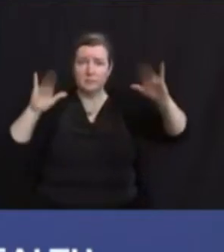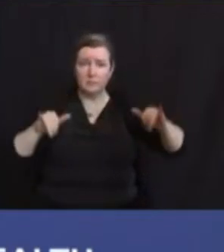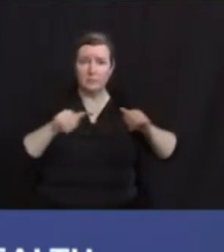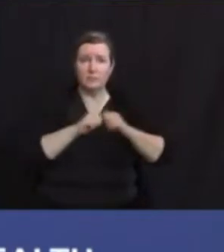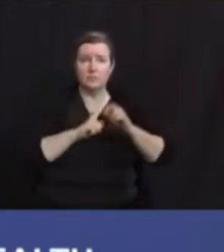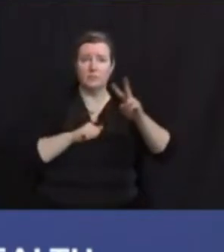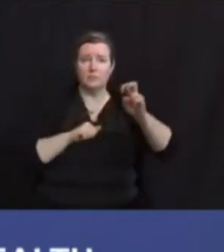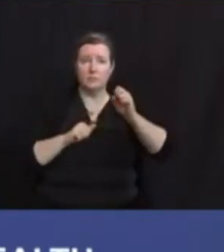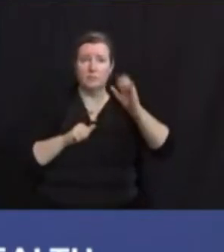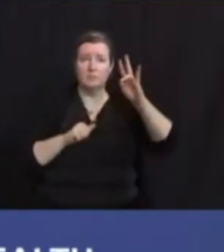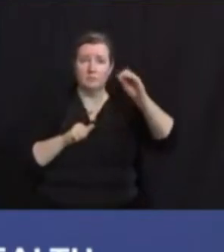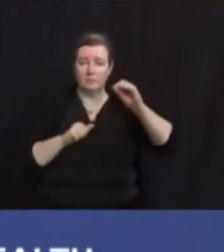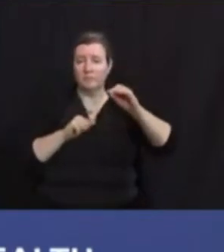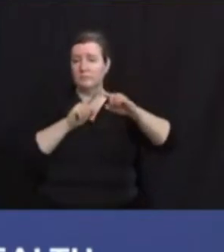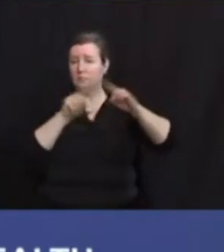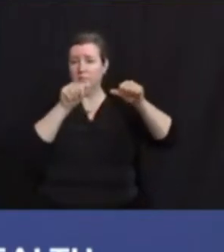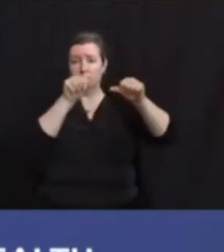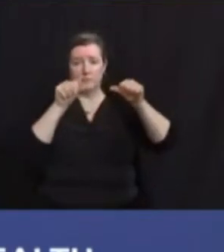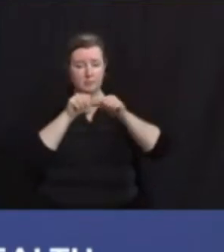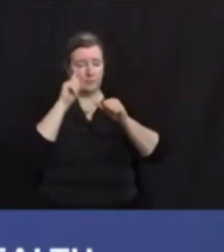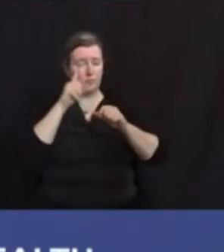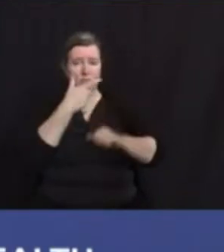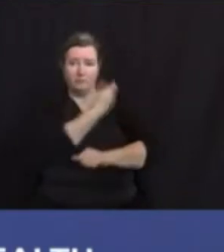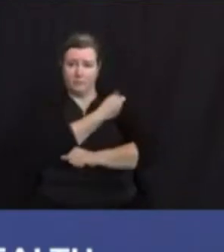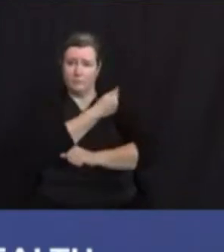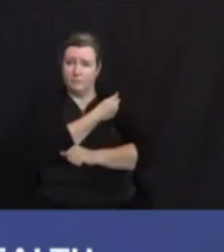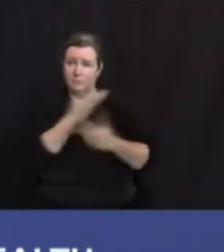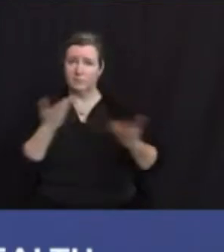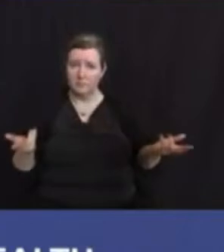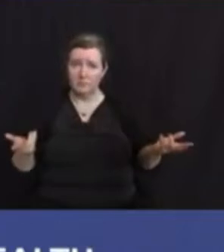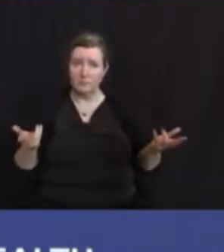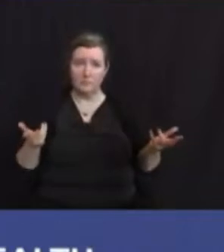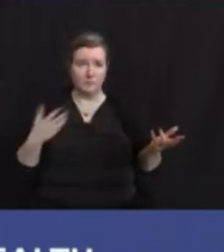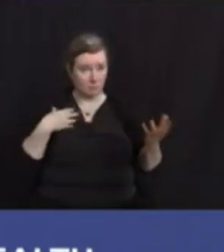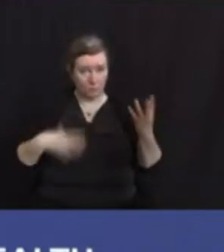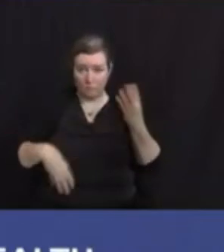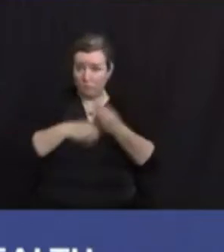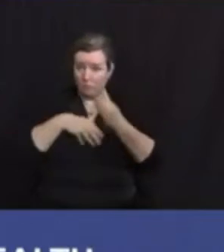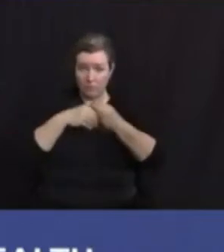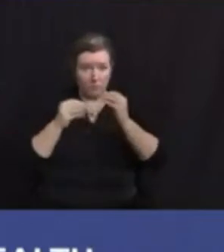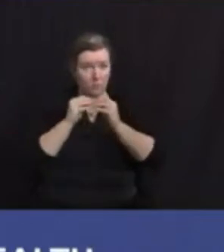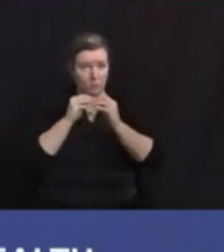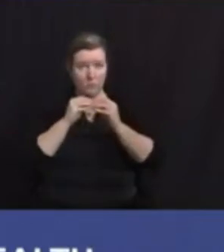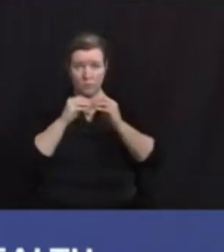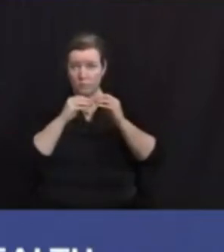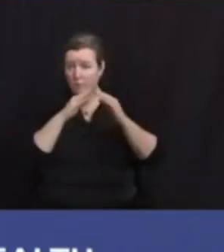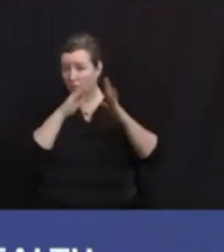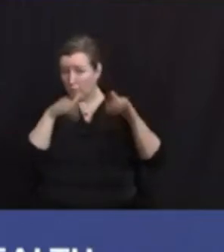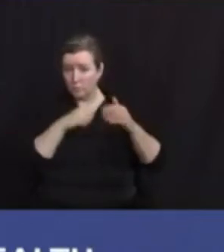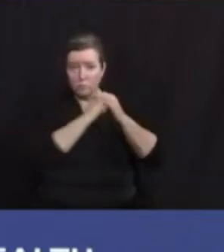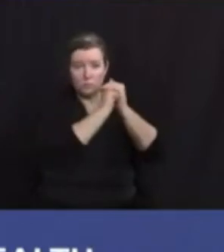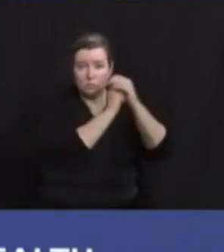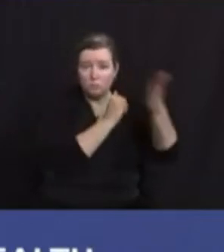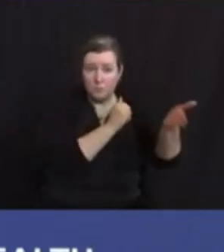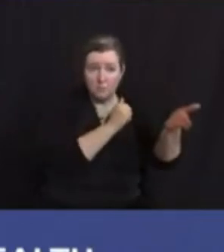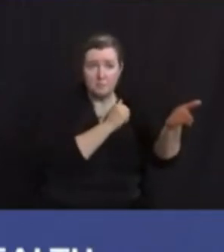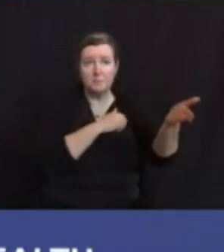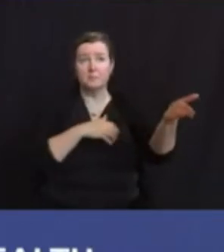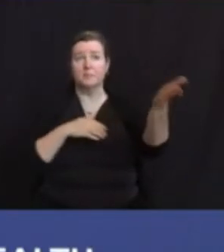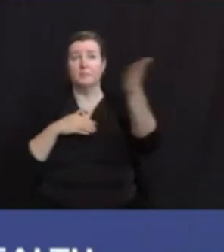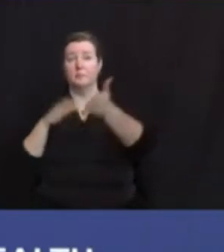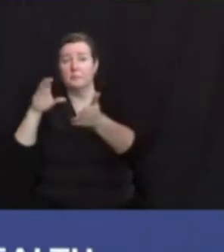to grow. We talked about at some point sooner than later houses of worship. We talked about CVS Rite Aid with